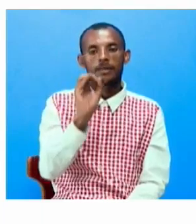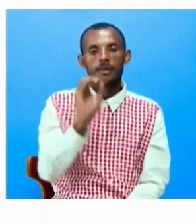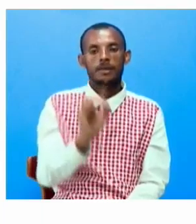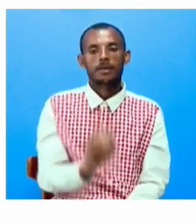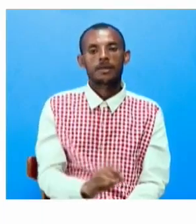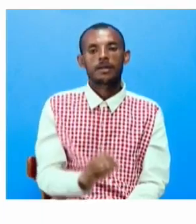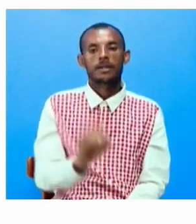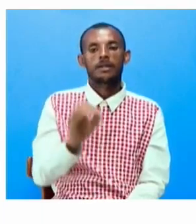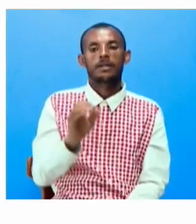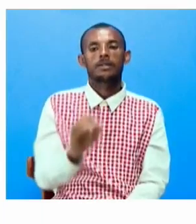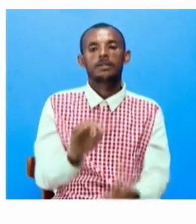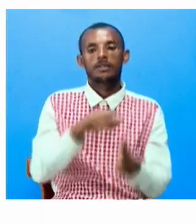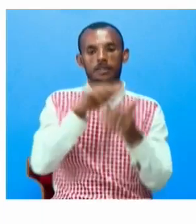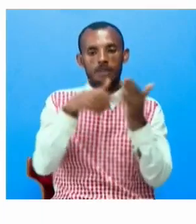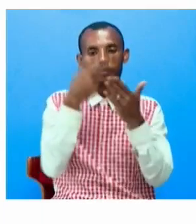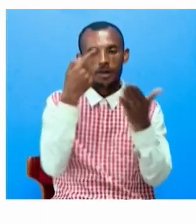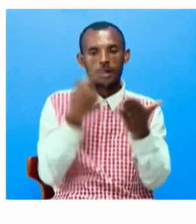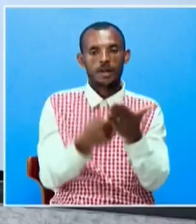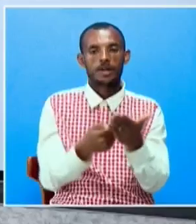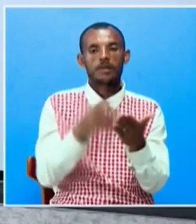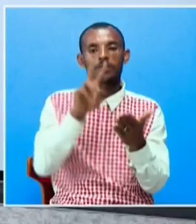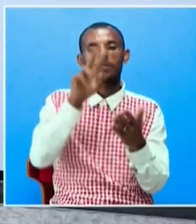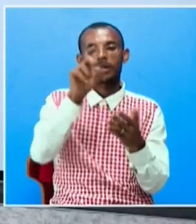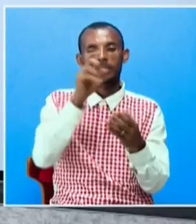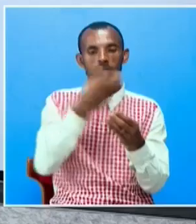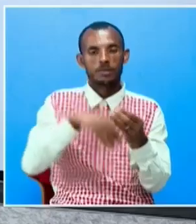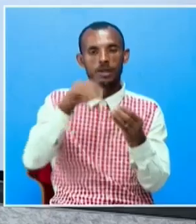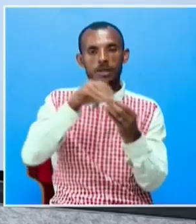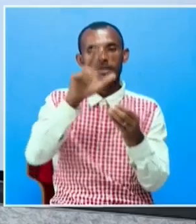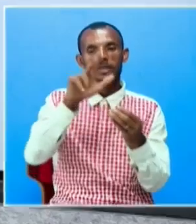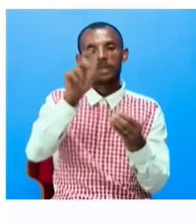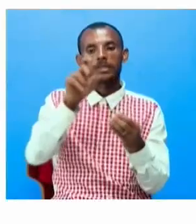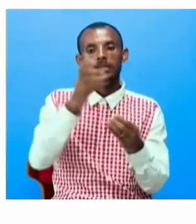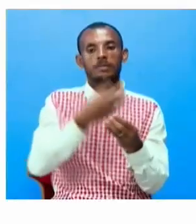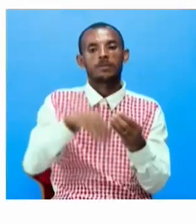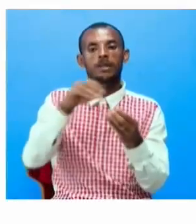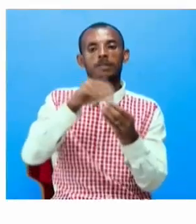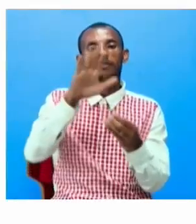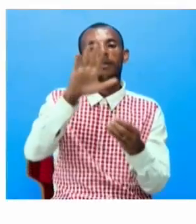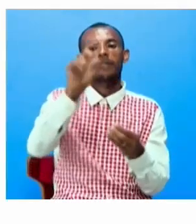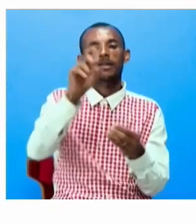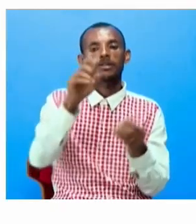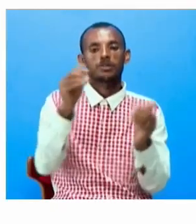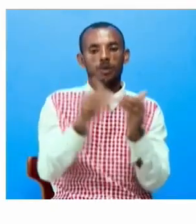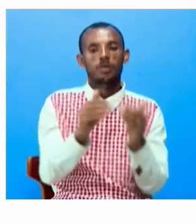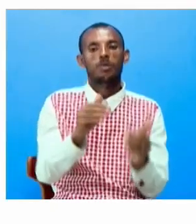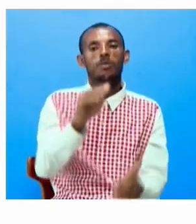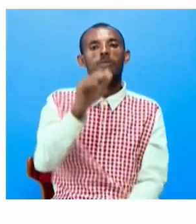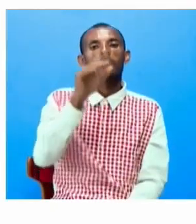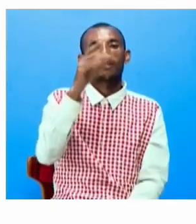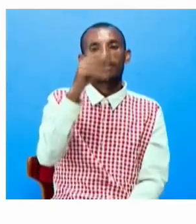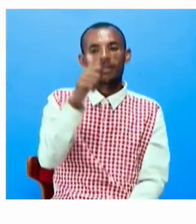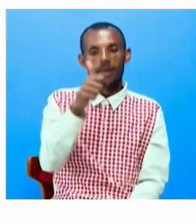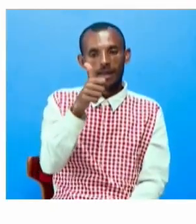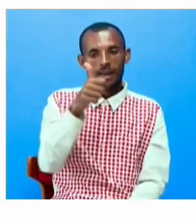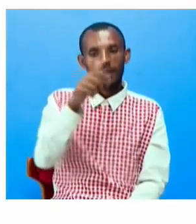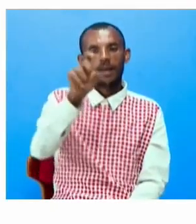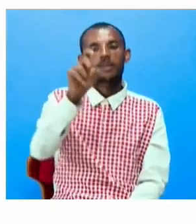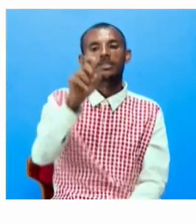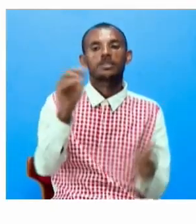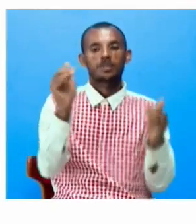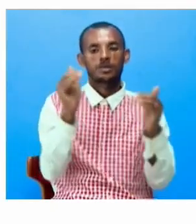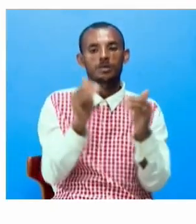180. Therefore, here 2x plus 3x plus 5x is this 10x. This will be equal to